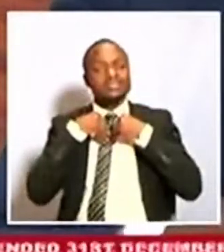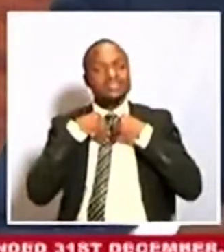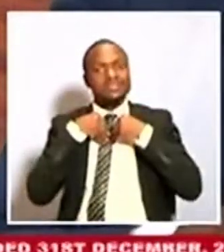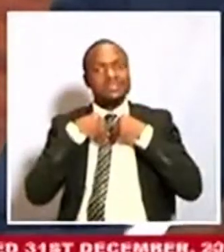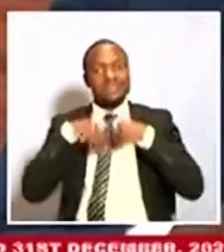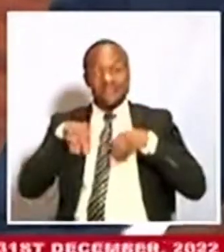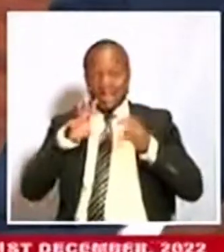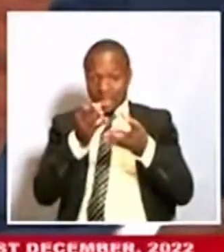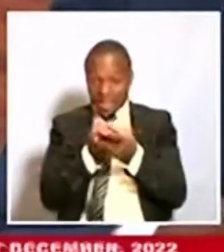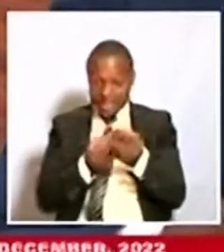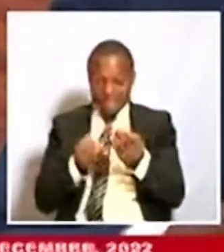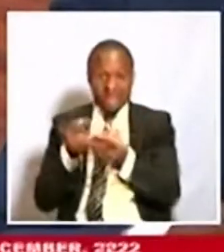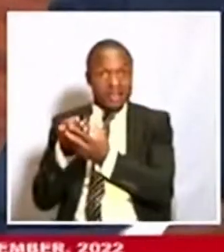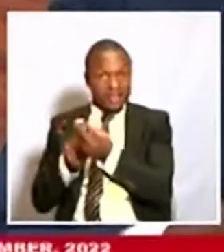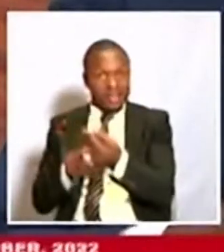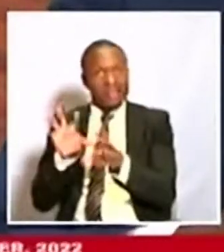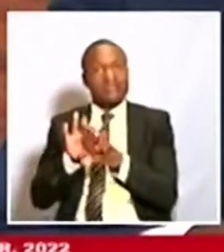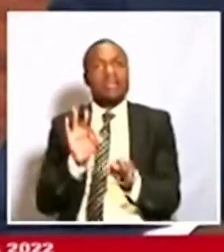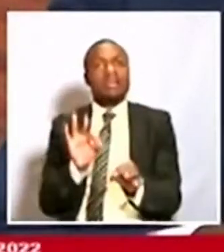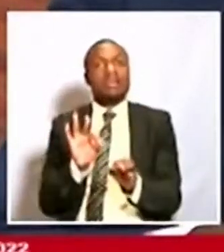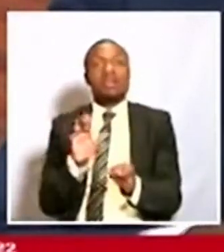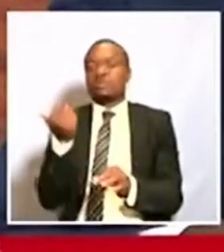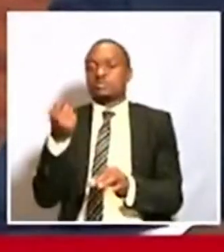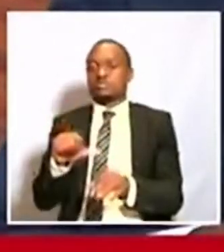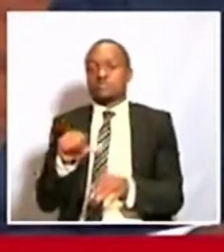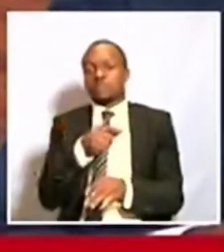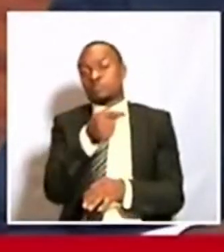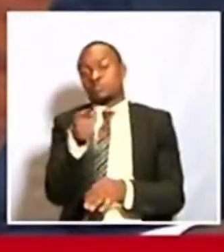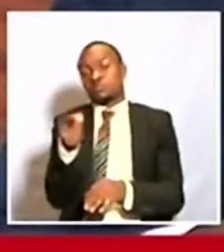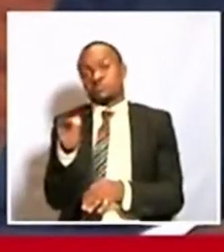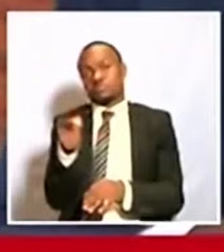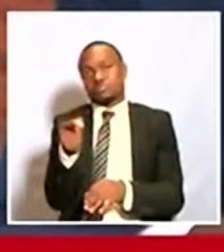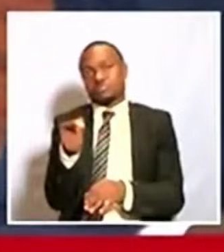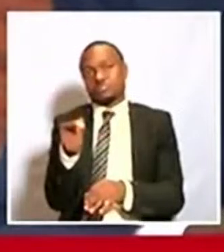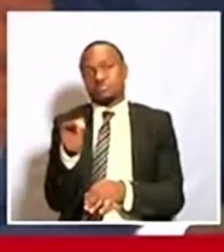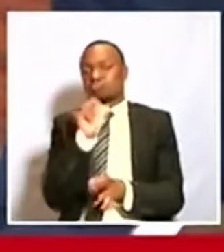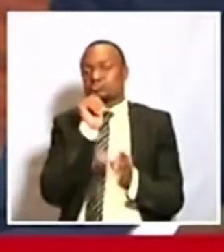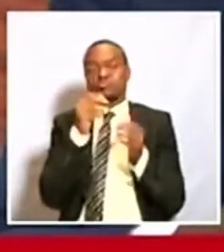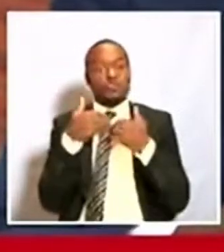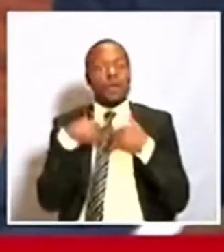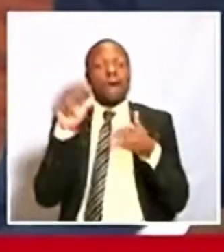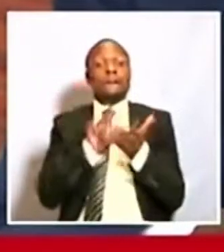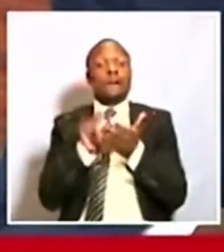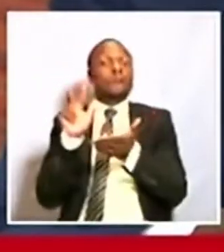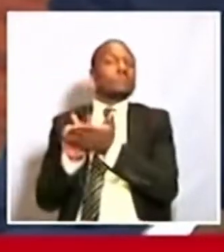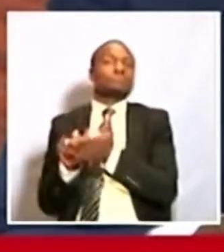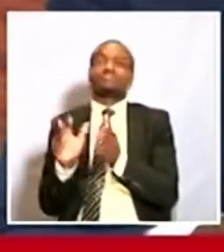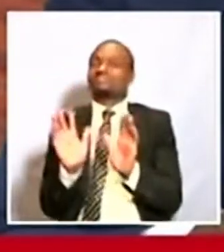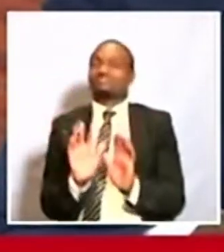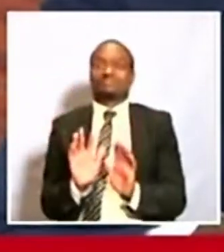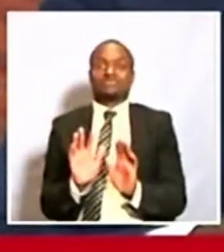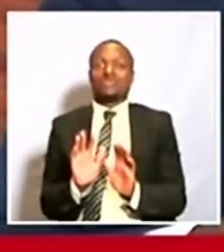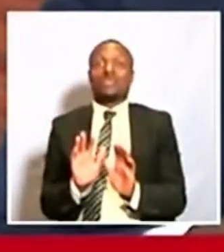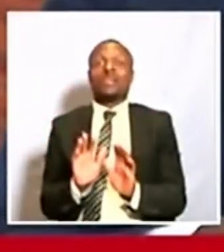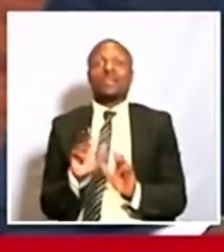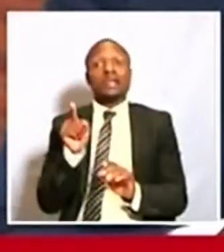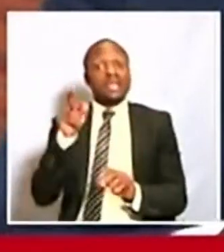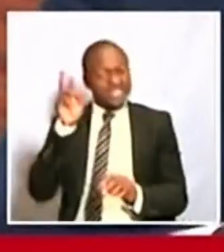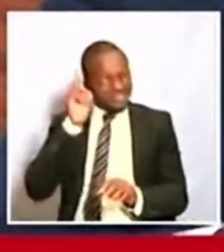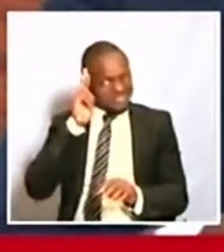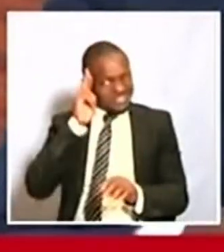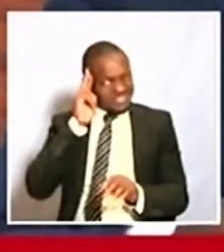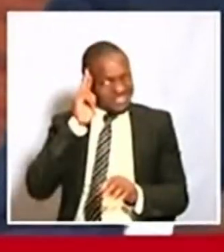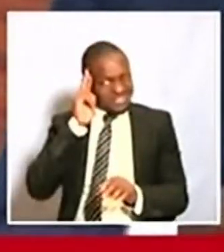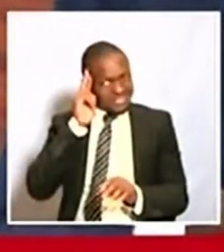the applications, they discovered that 10 of those had no signatures. So I remember clearly in